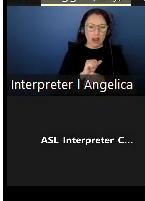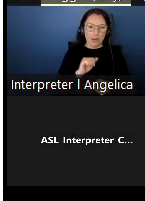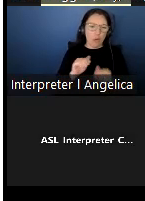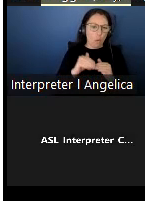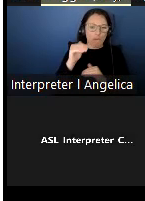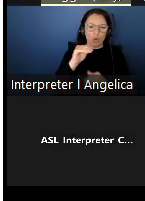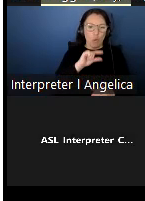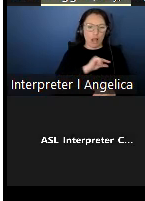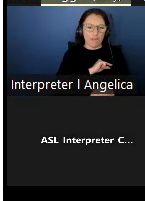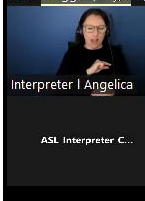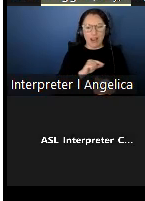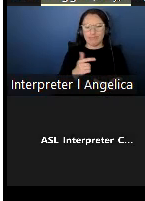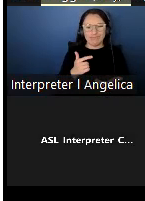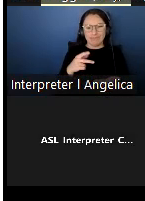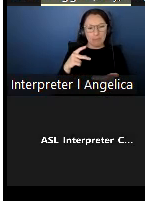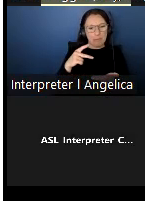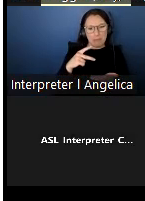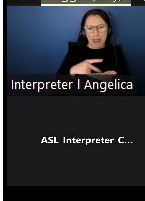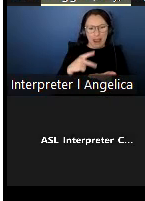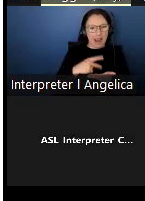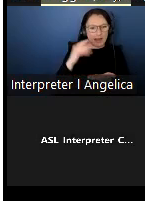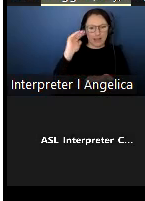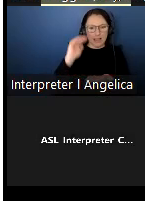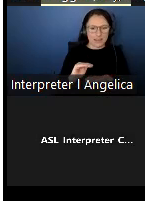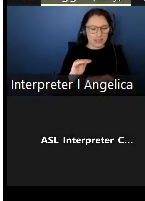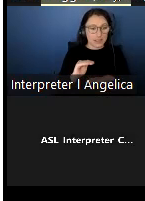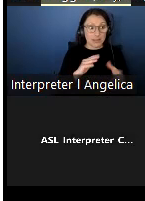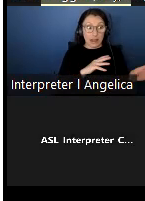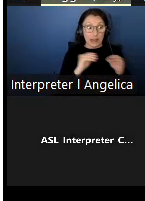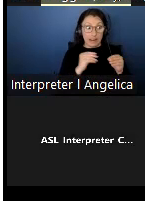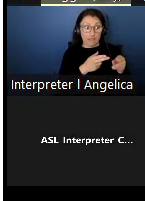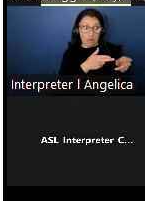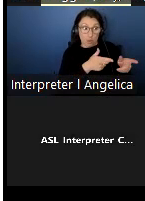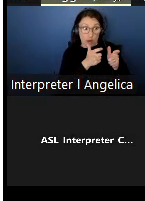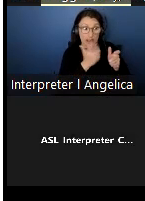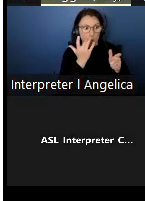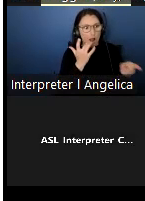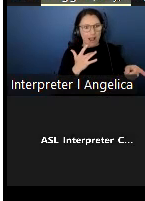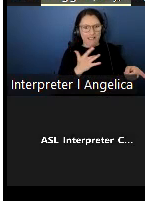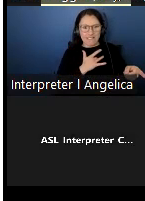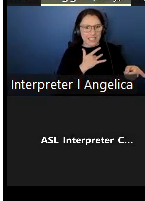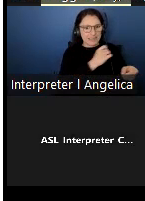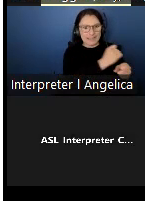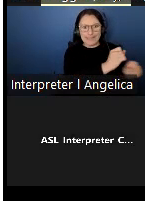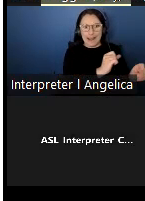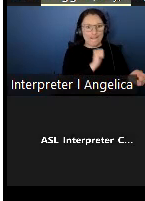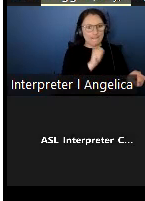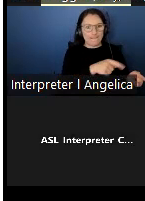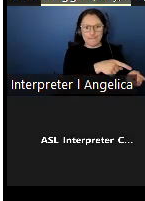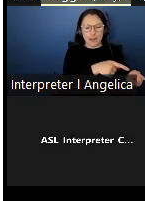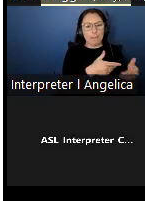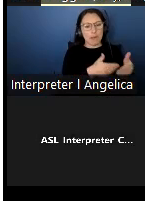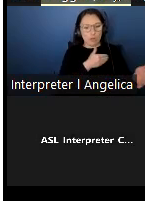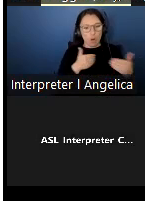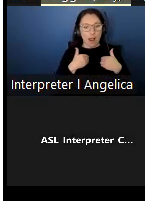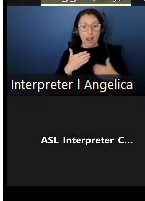less. So many leave quickly in order to feel safe because they before they have a well-paying job lined